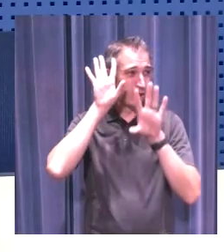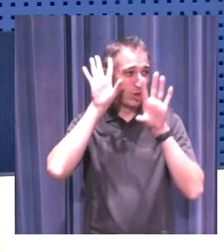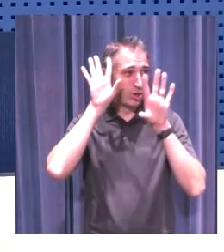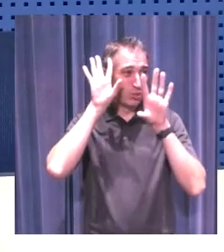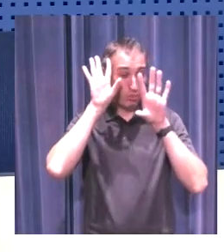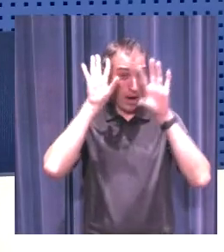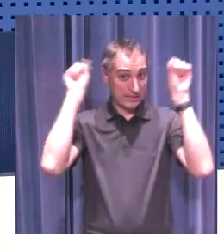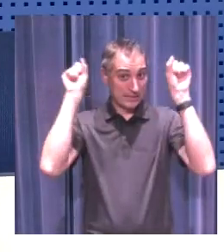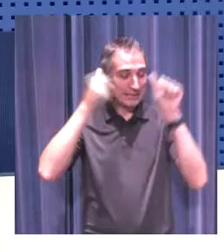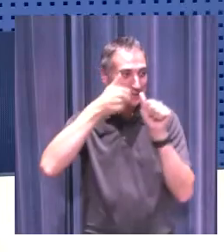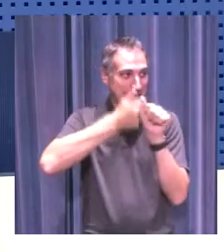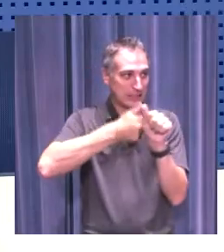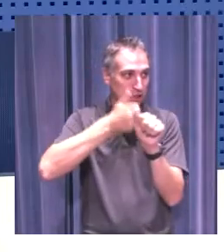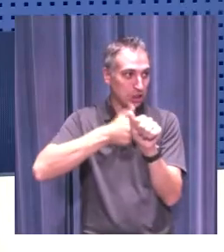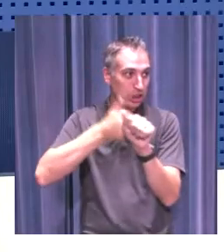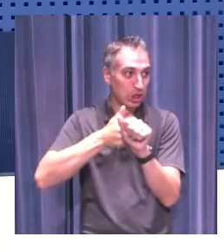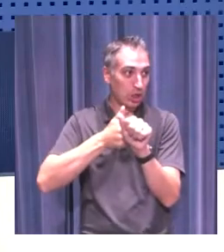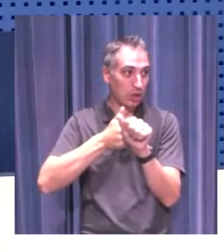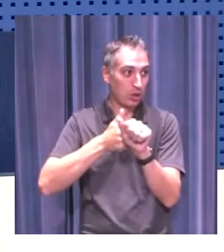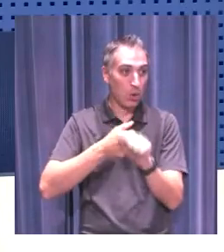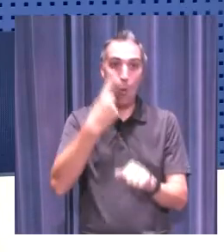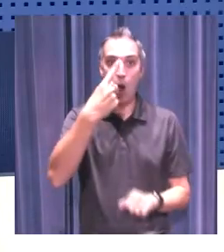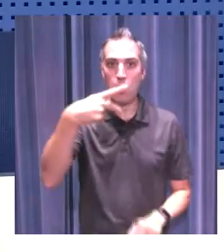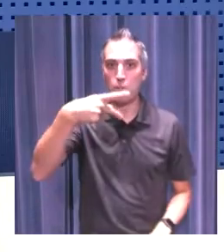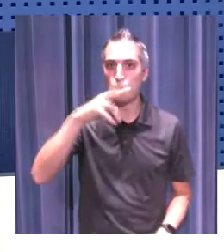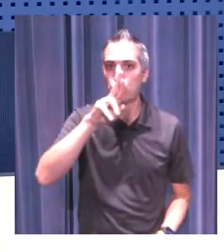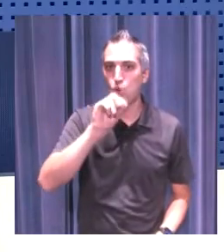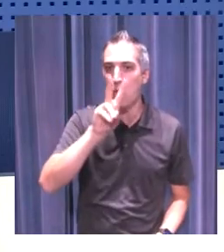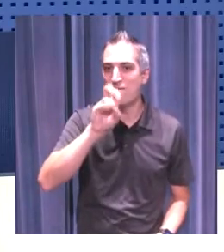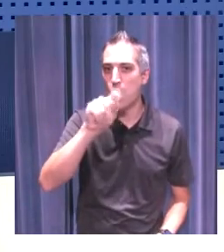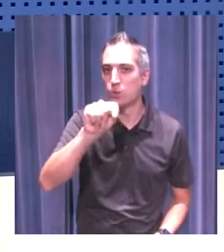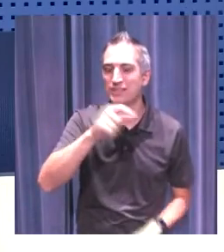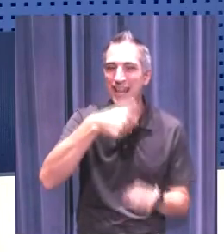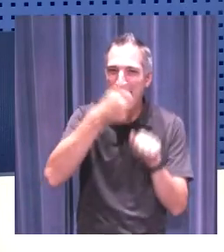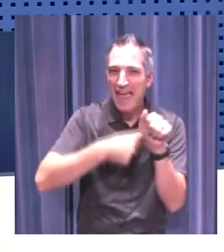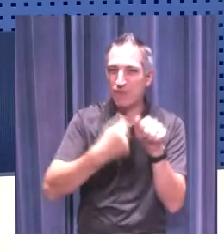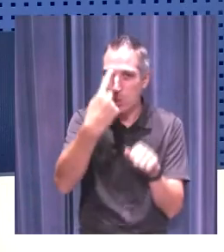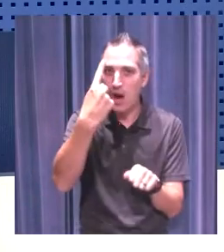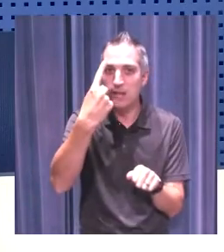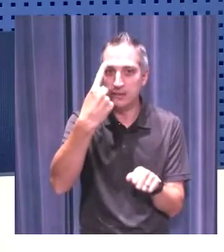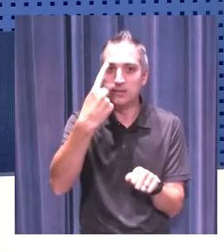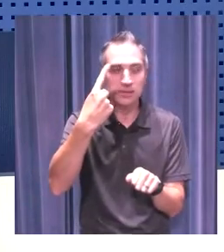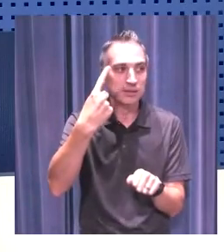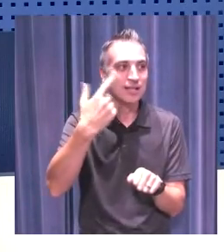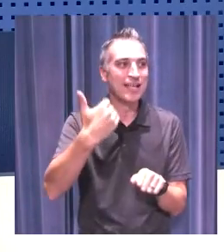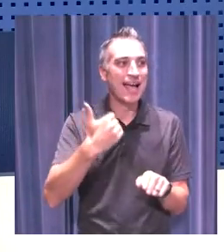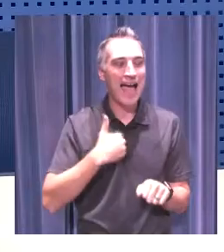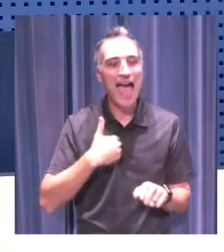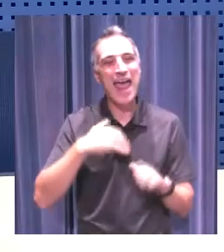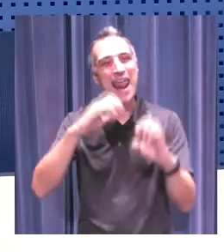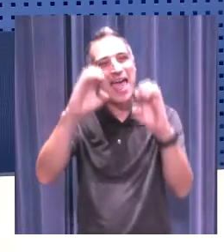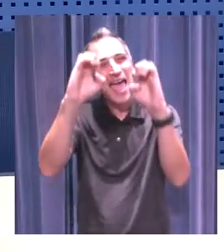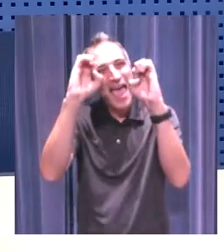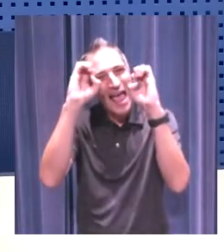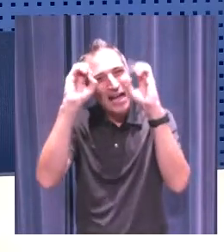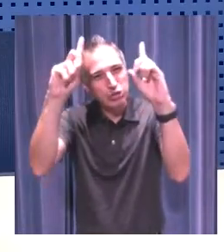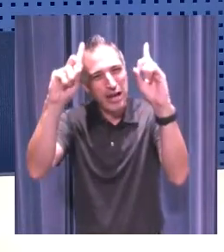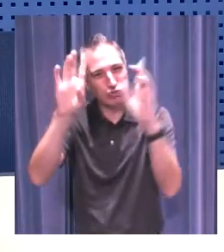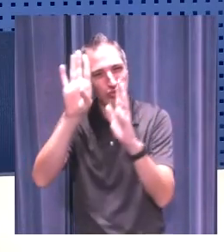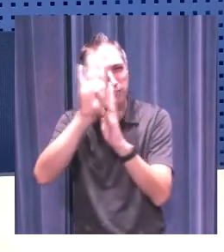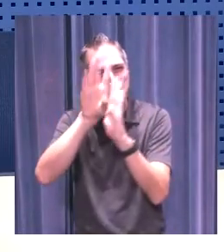one of them, and it was one provost, every one of them had educational